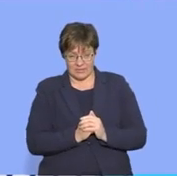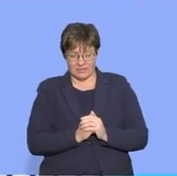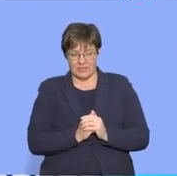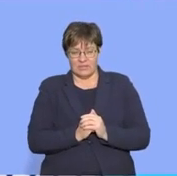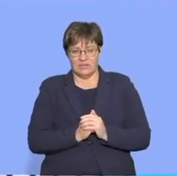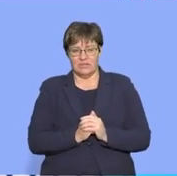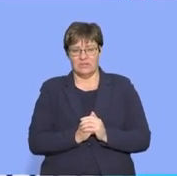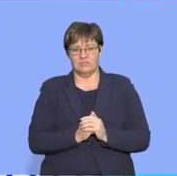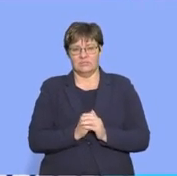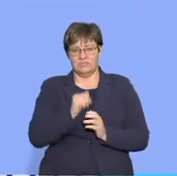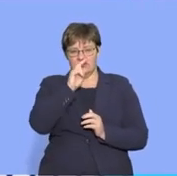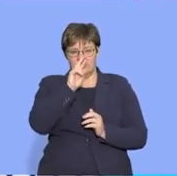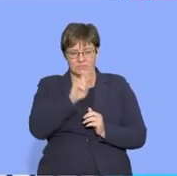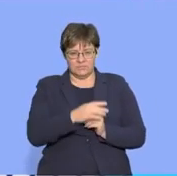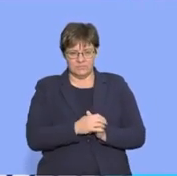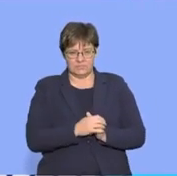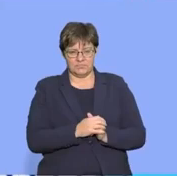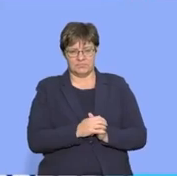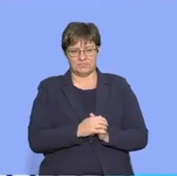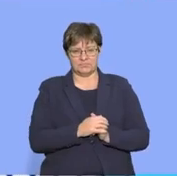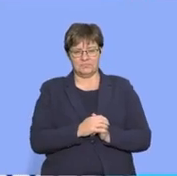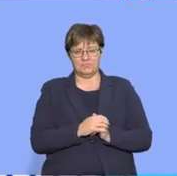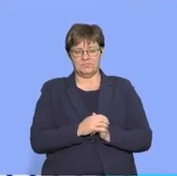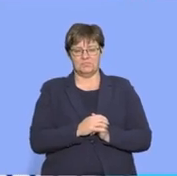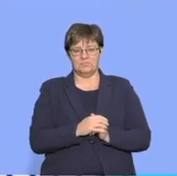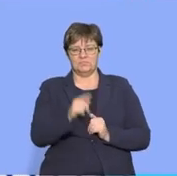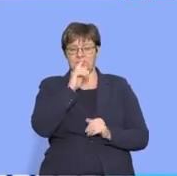timeline of the Earth. So, let's have a look.